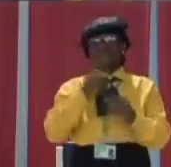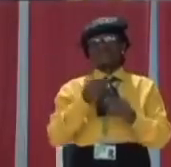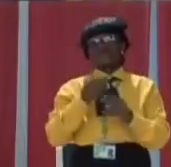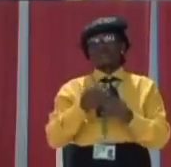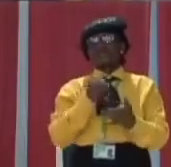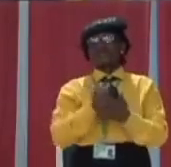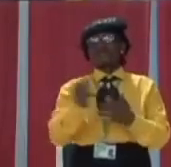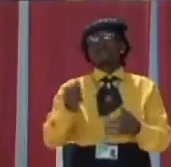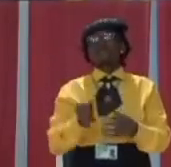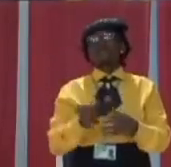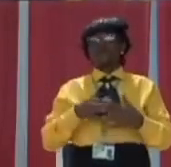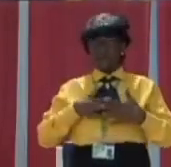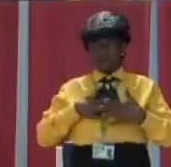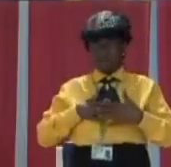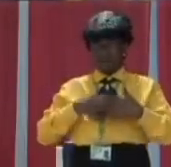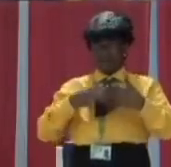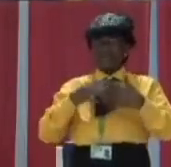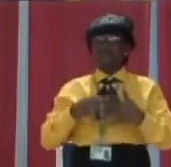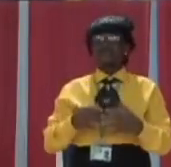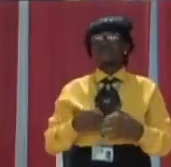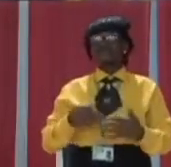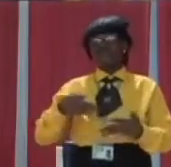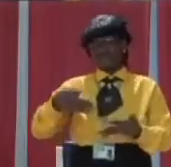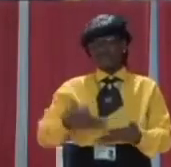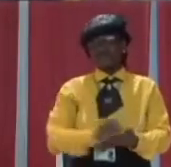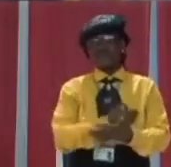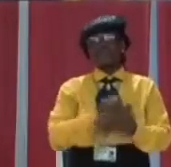Breathe fresh air. Yes.